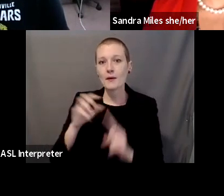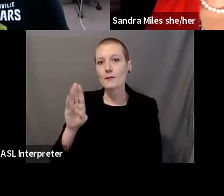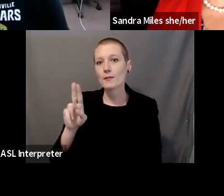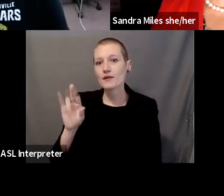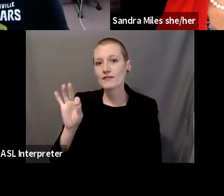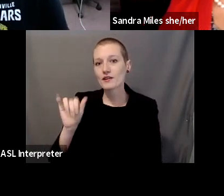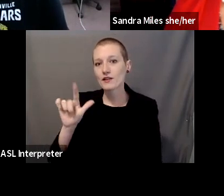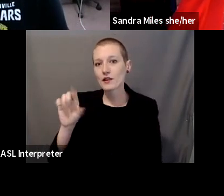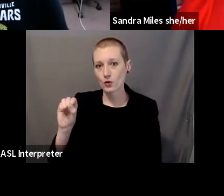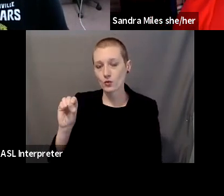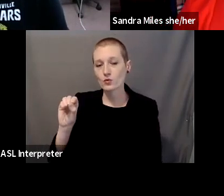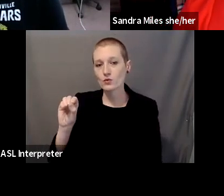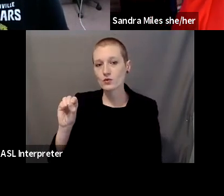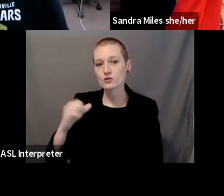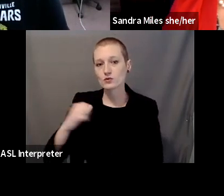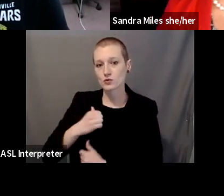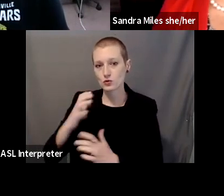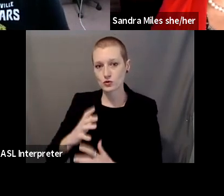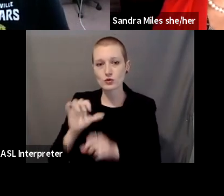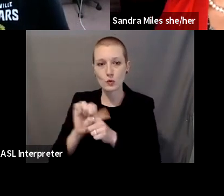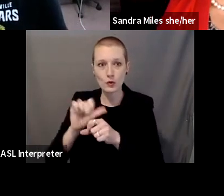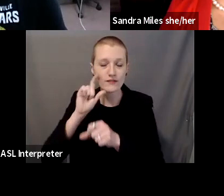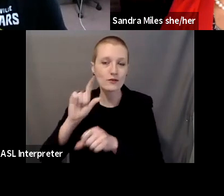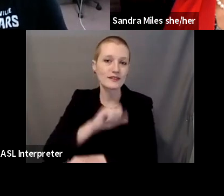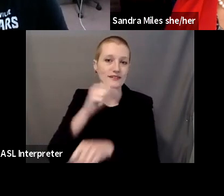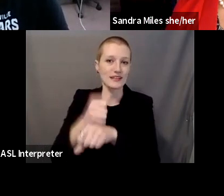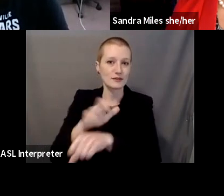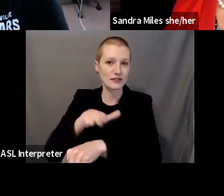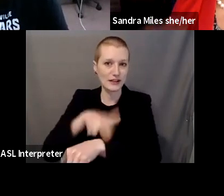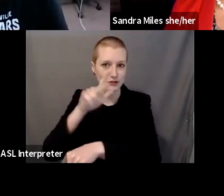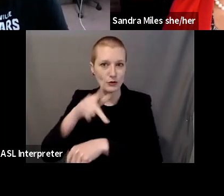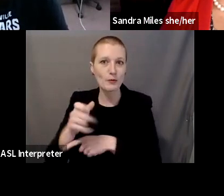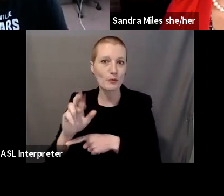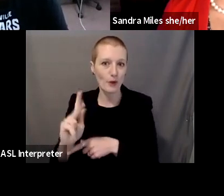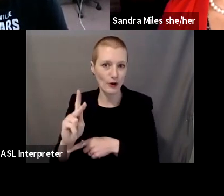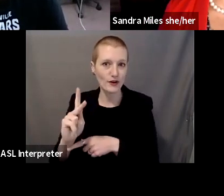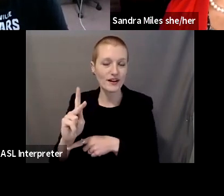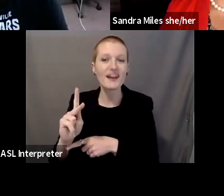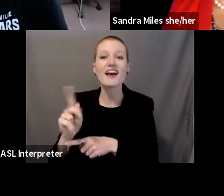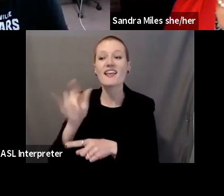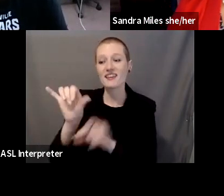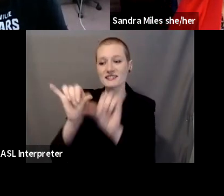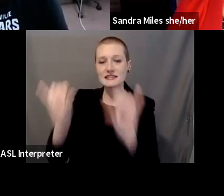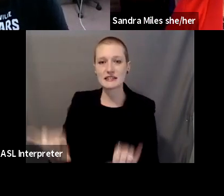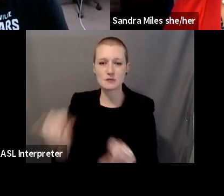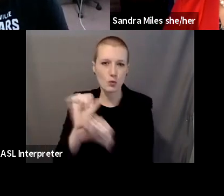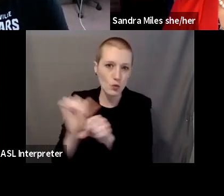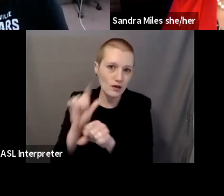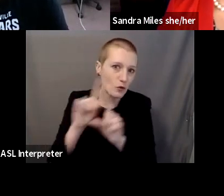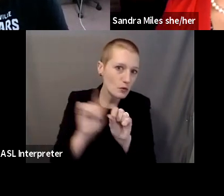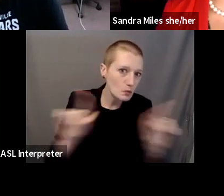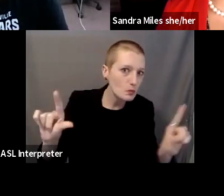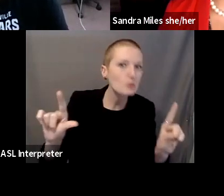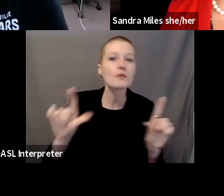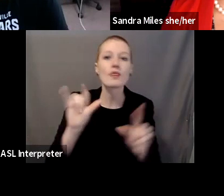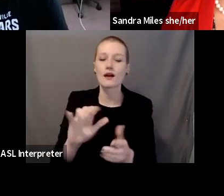to establish the national parks, and that the national park system has been working hard to publicize that story. So I didn't want that